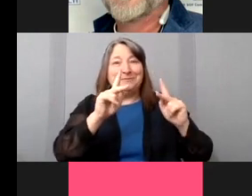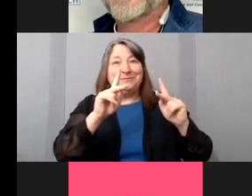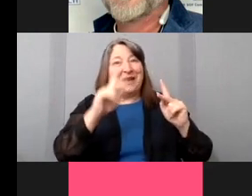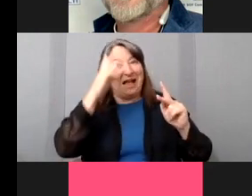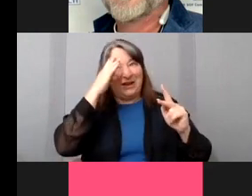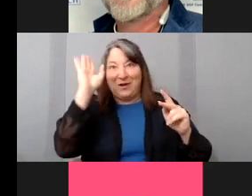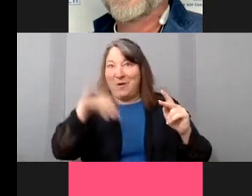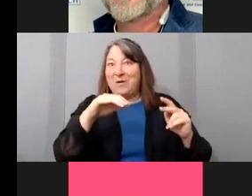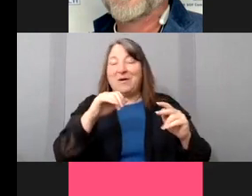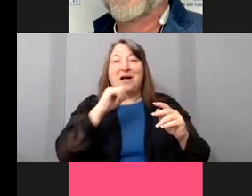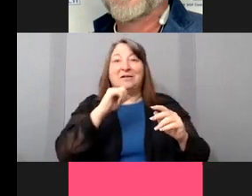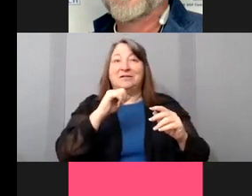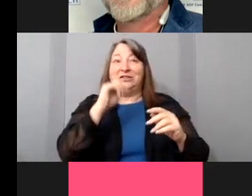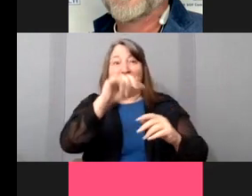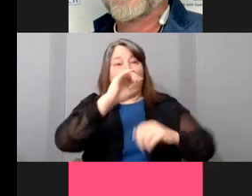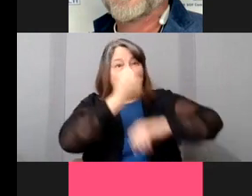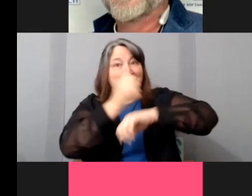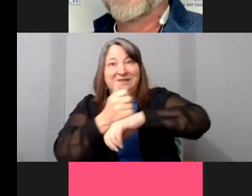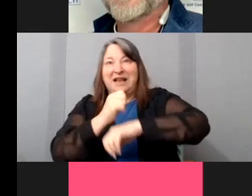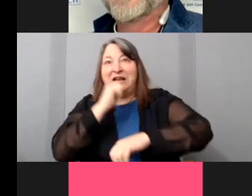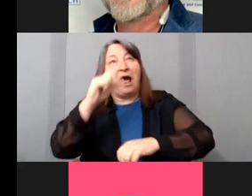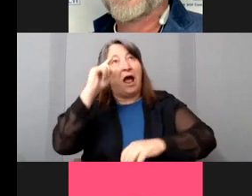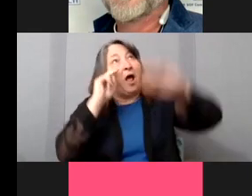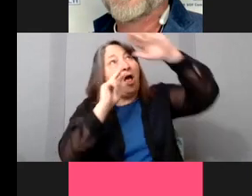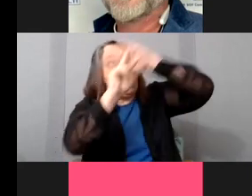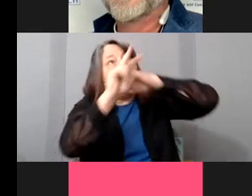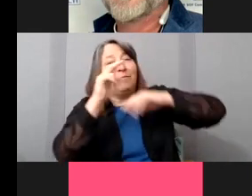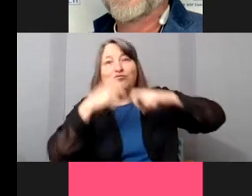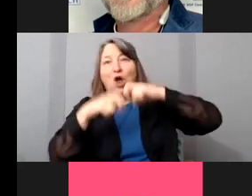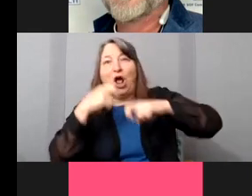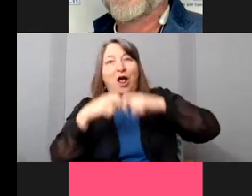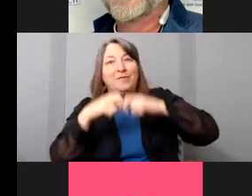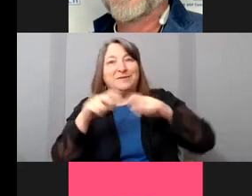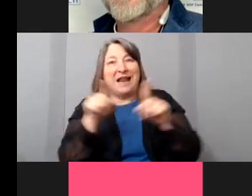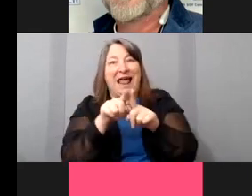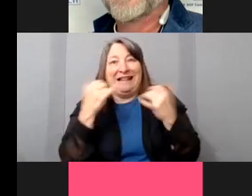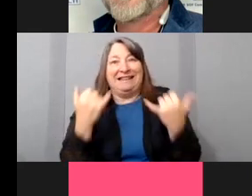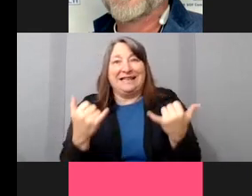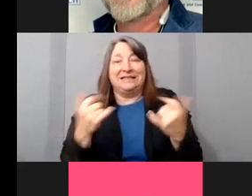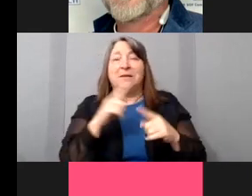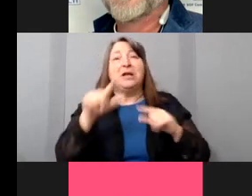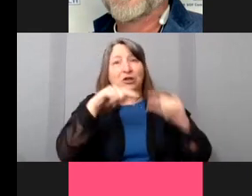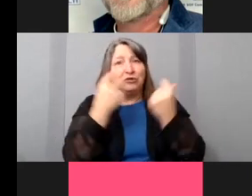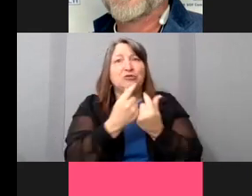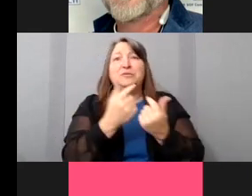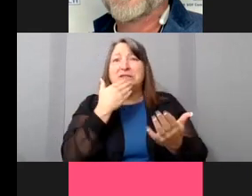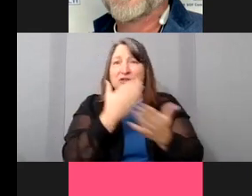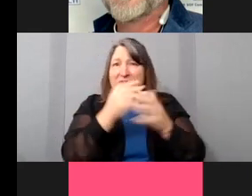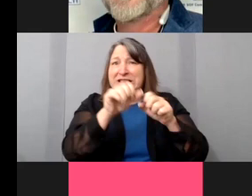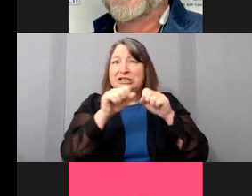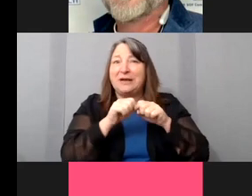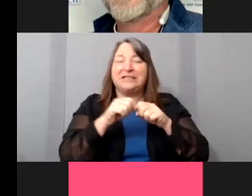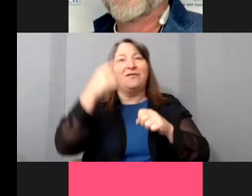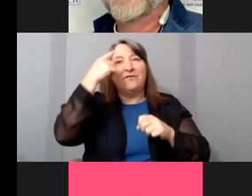built anticipating these problems, but I felt like your group is in pretty good shape to weather this and come out on the other side with some